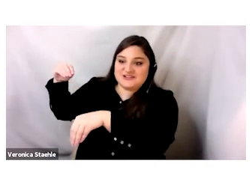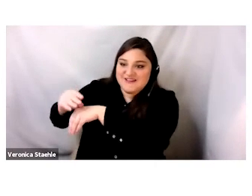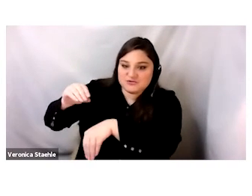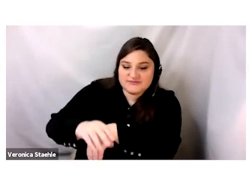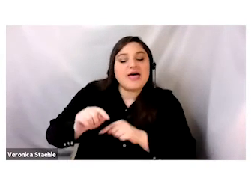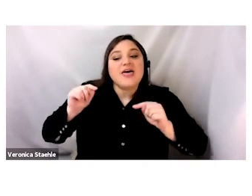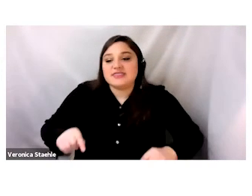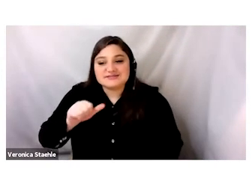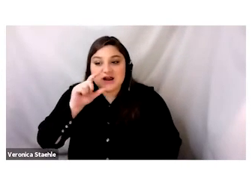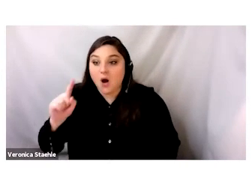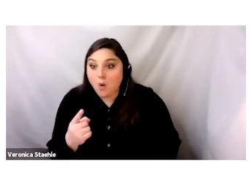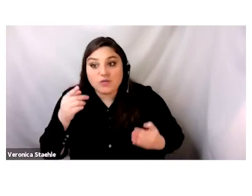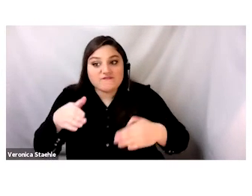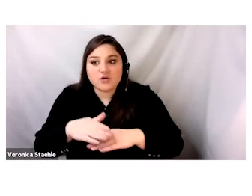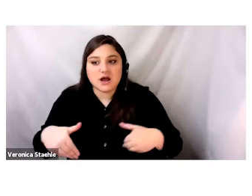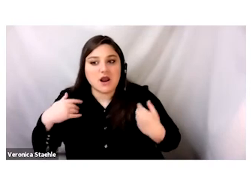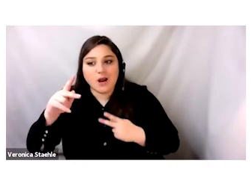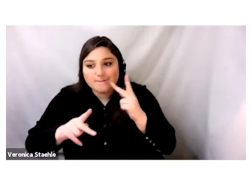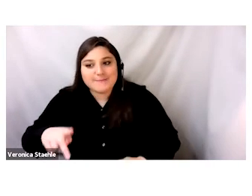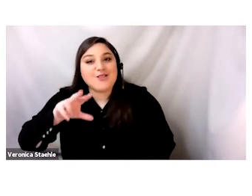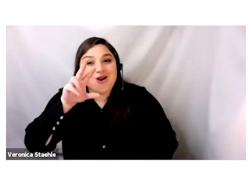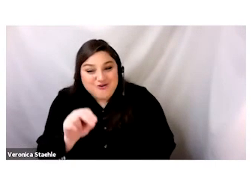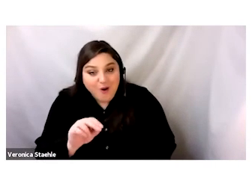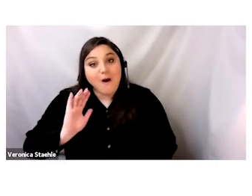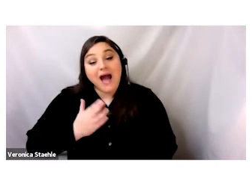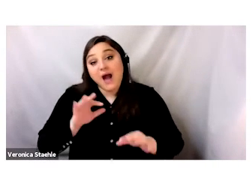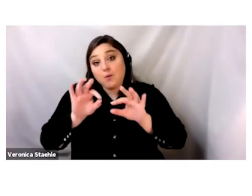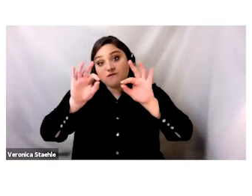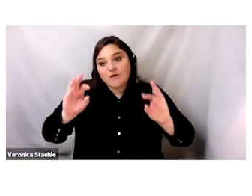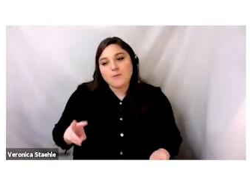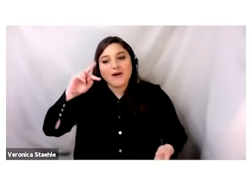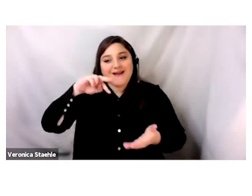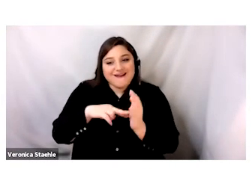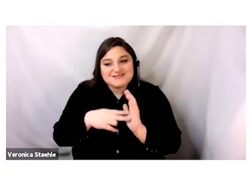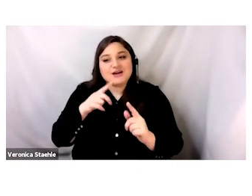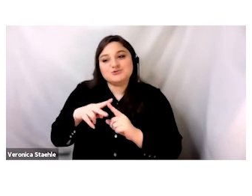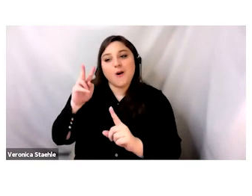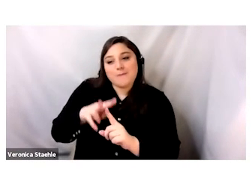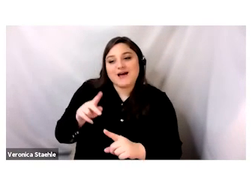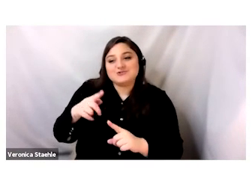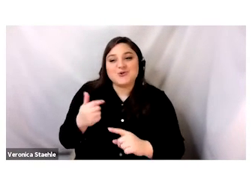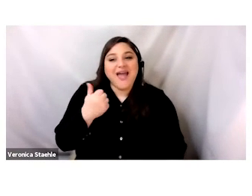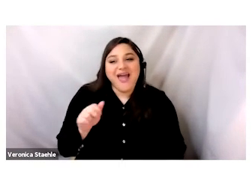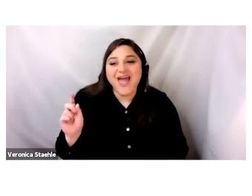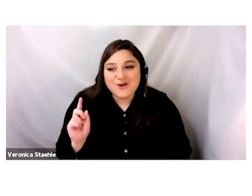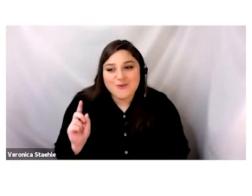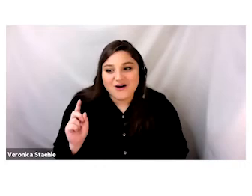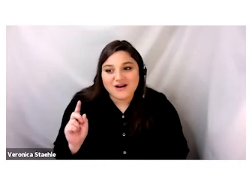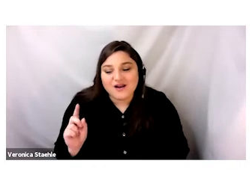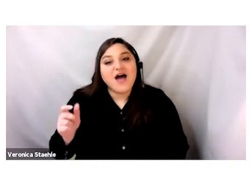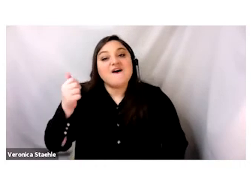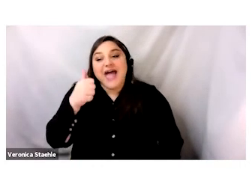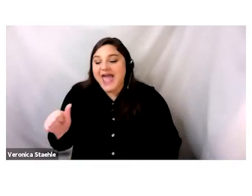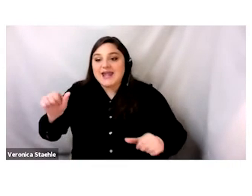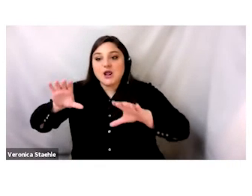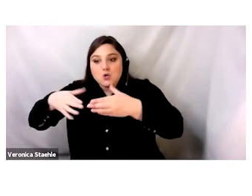people. We actually, again, open source our framework for anyone, because we recognize it's not one organization, one individual, or one group that's going to get